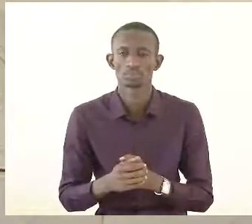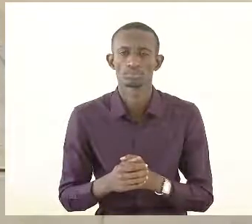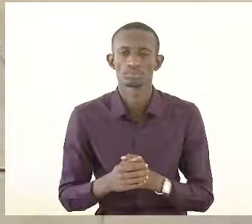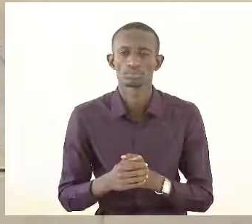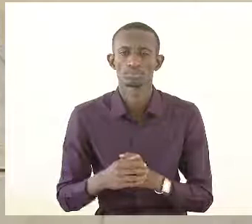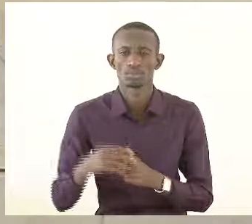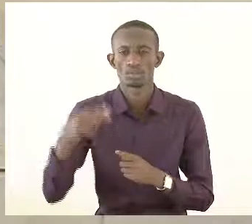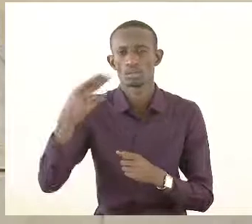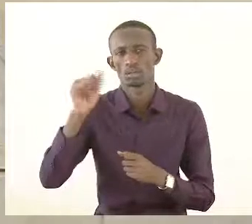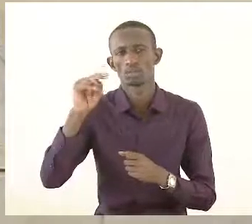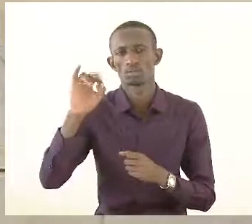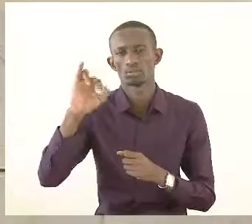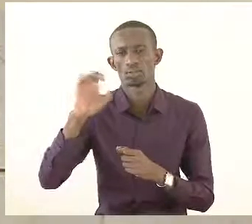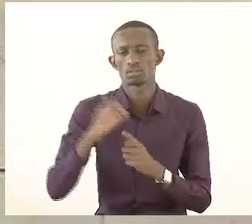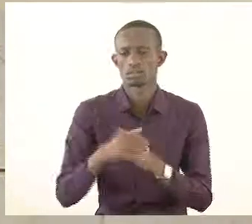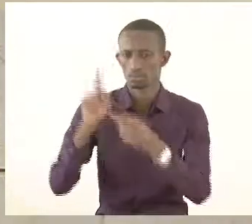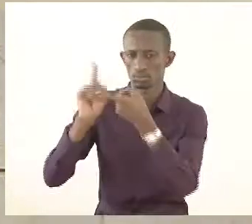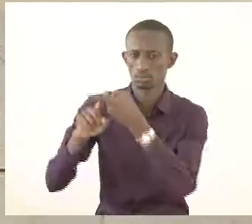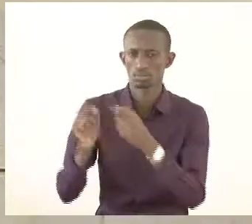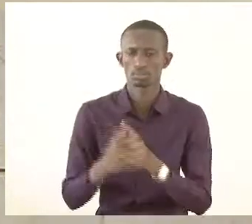plus a Grignard reagent,